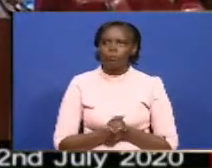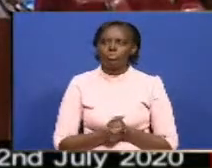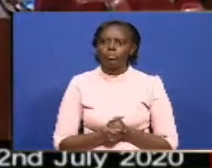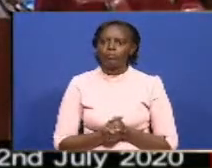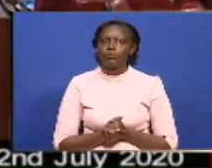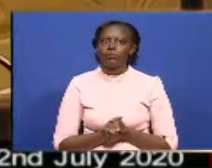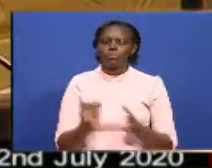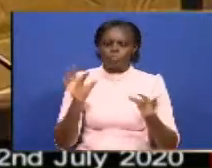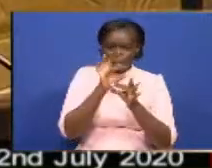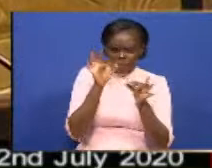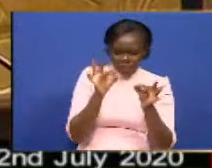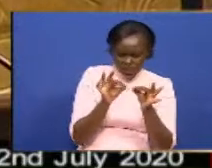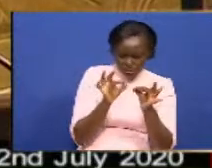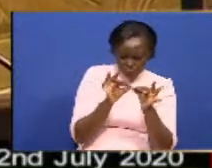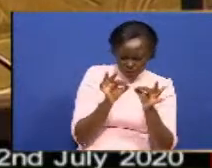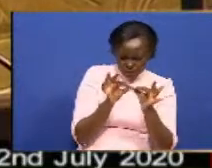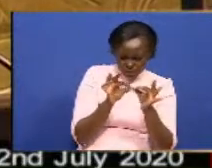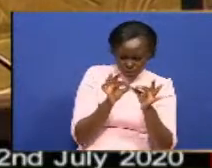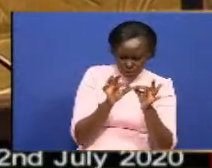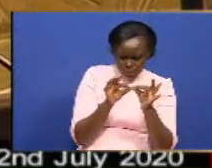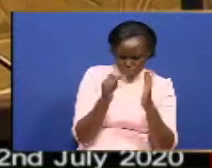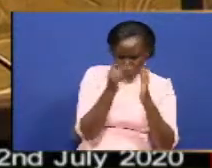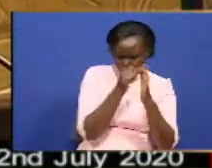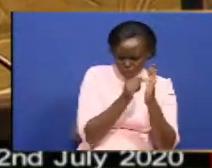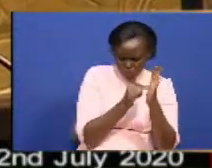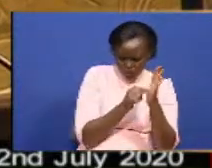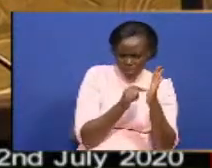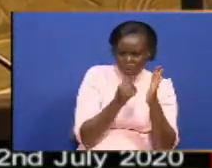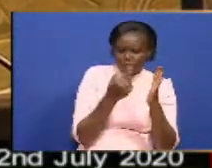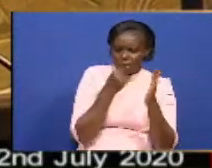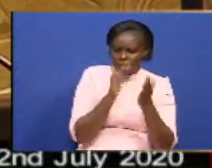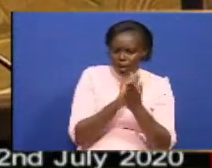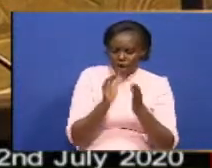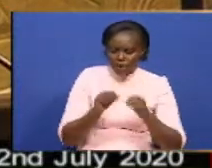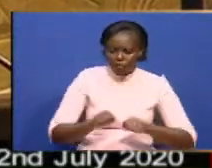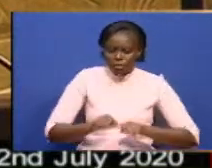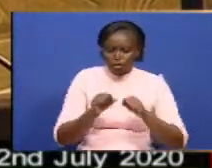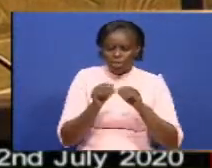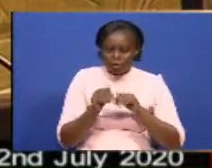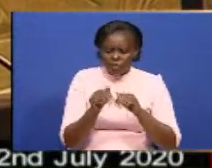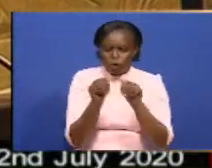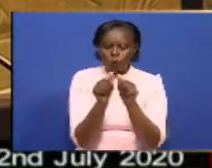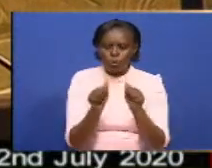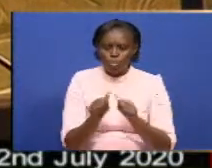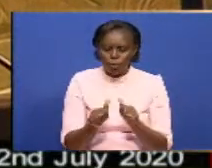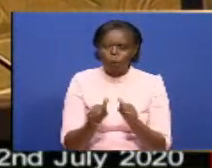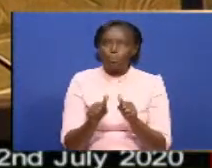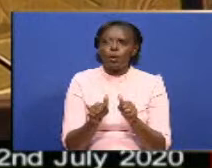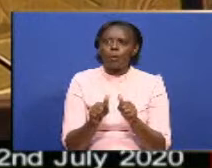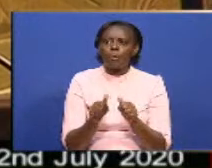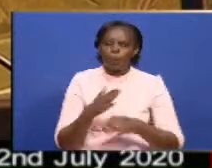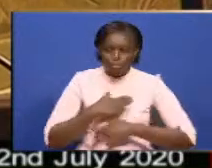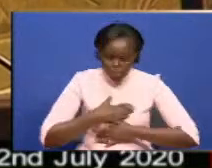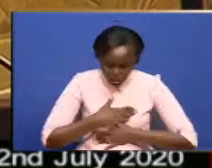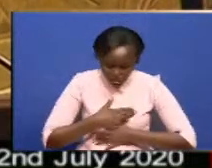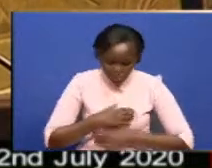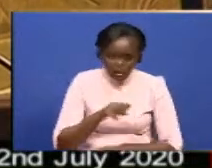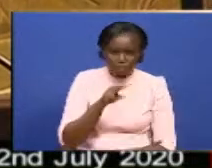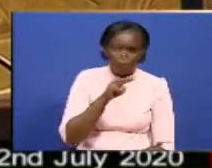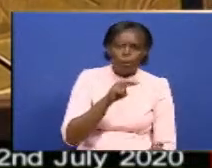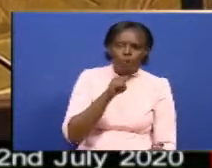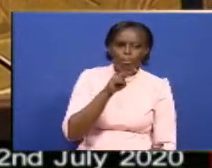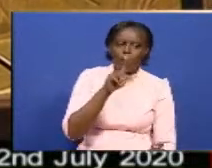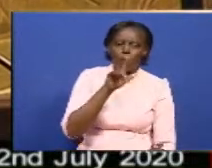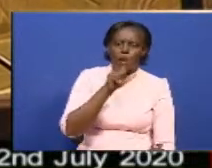Very specific contributions there. I believe the chair is following keenly. And that, Honorable Millie, you can follow through in the